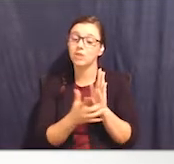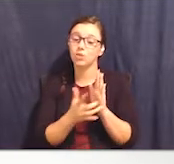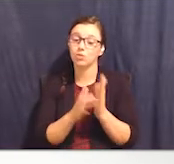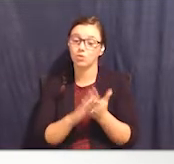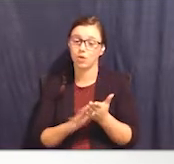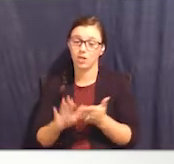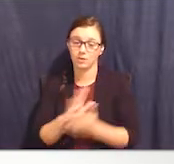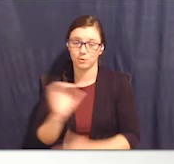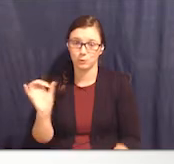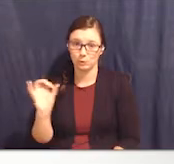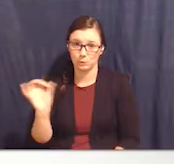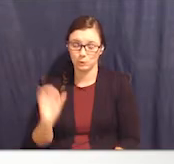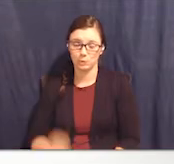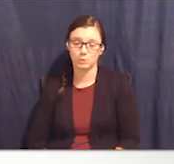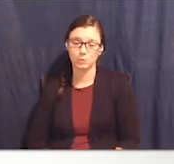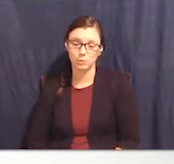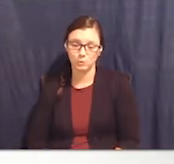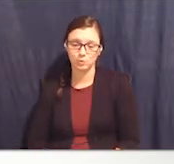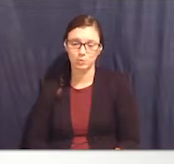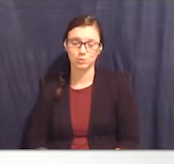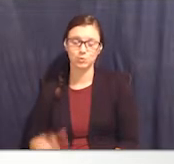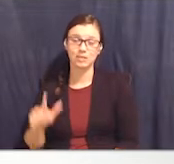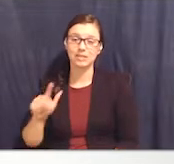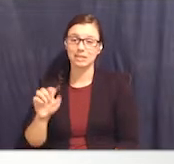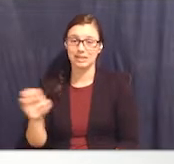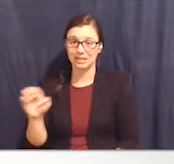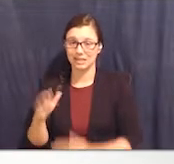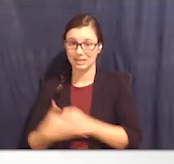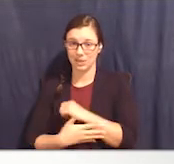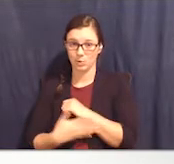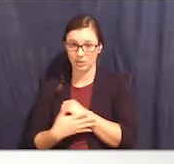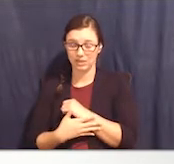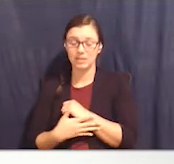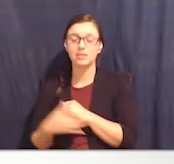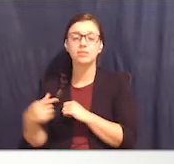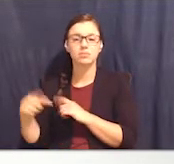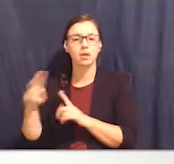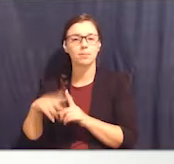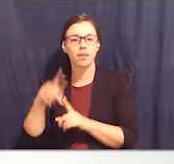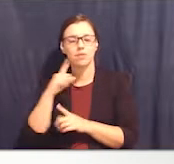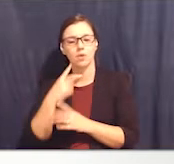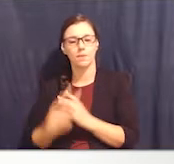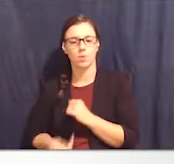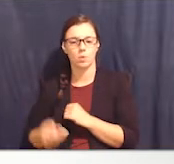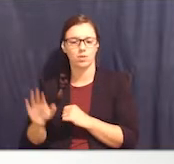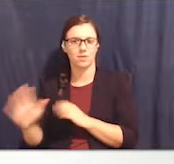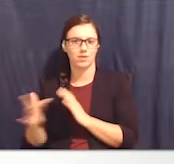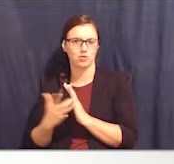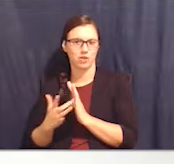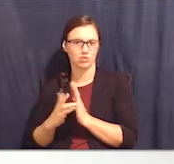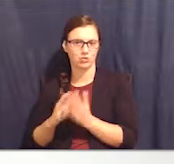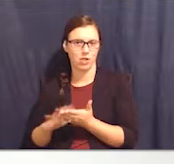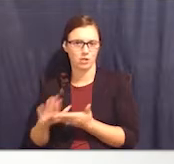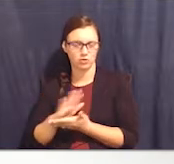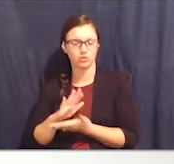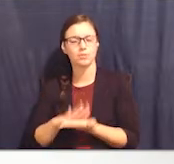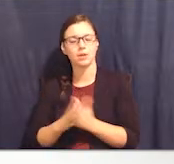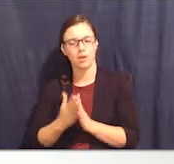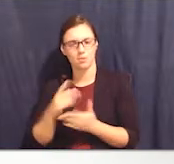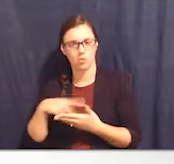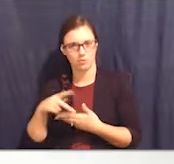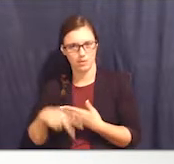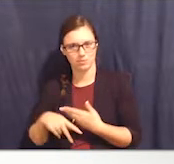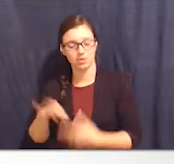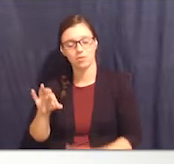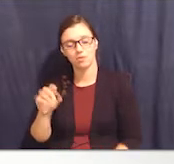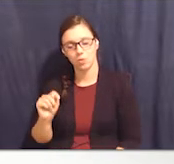go to Tallahassee, just like all students choose where they want to go to school. Do you want to go to Tallahassee Community College, or you want to go